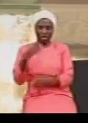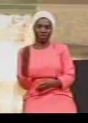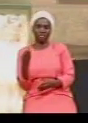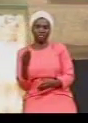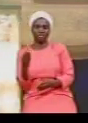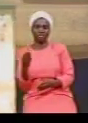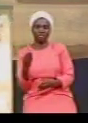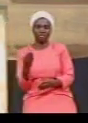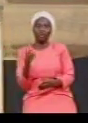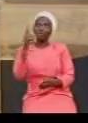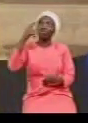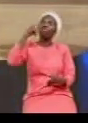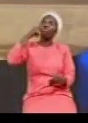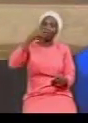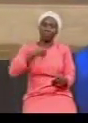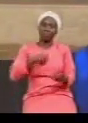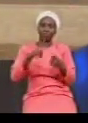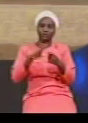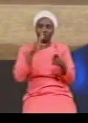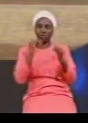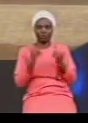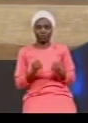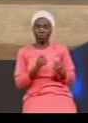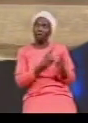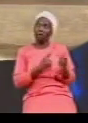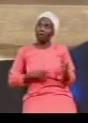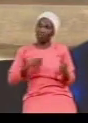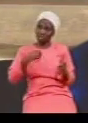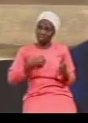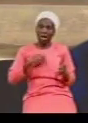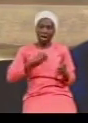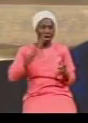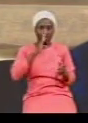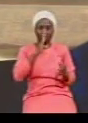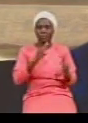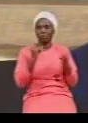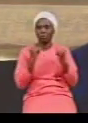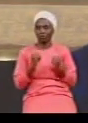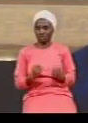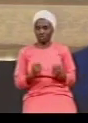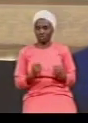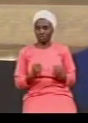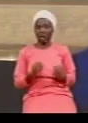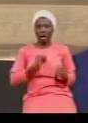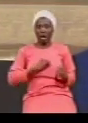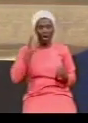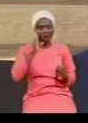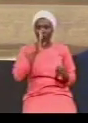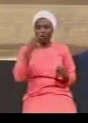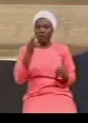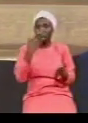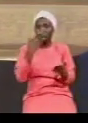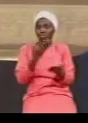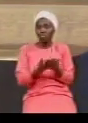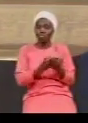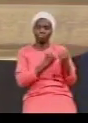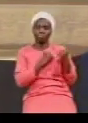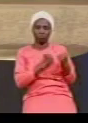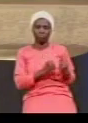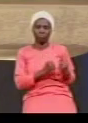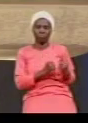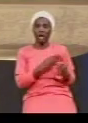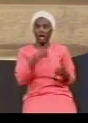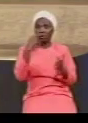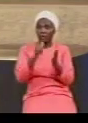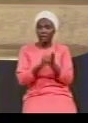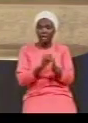You commanded me to be strong. Lord, I am going to be strong. I'm going to be of a good courage. And you say, be not